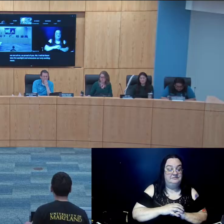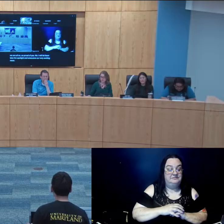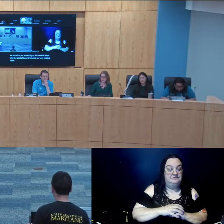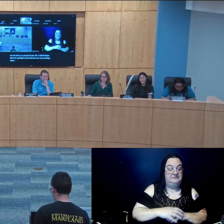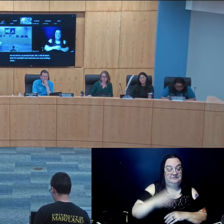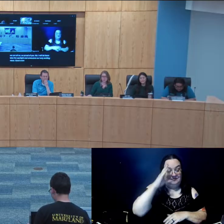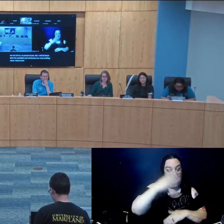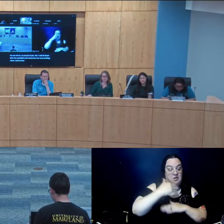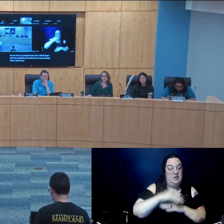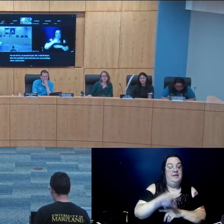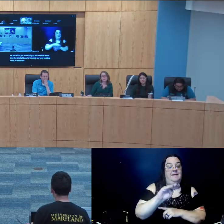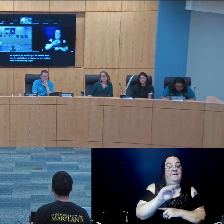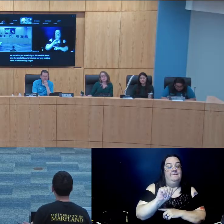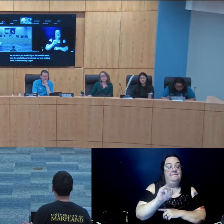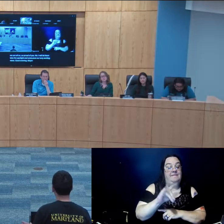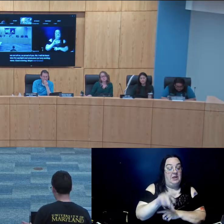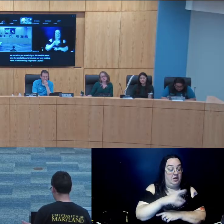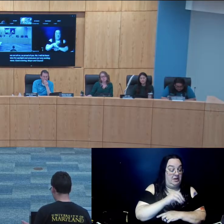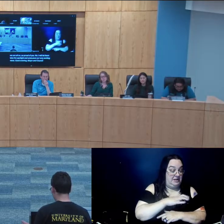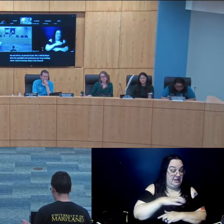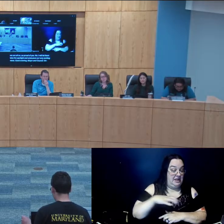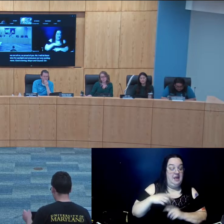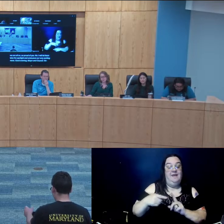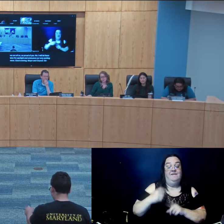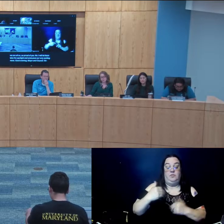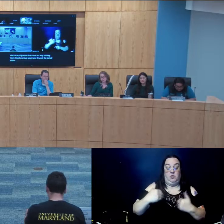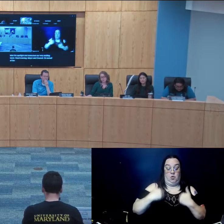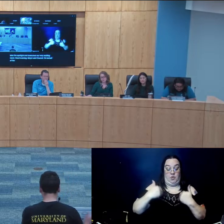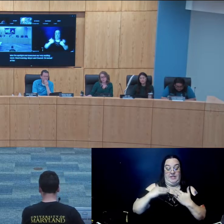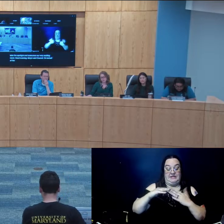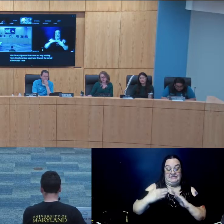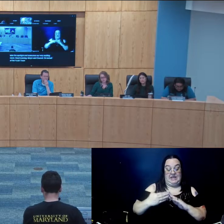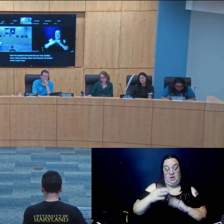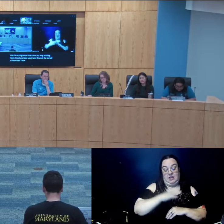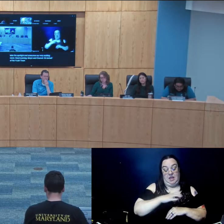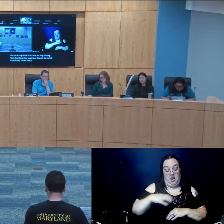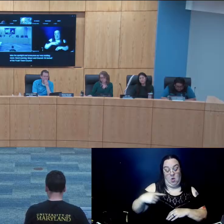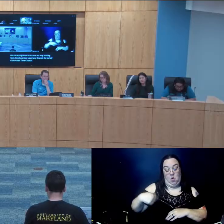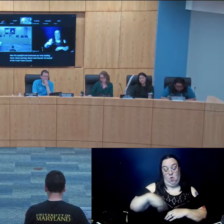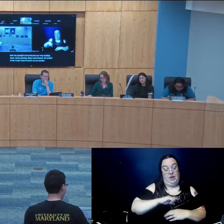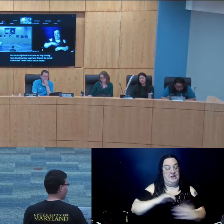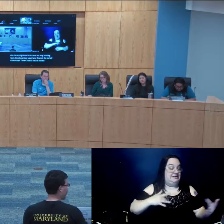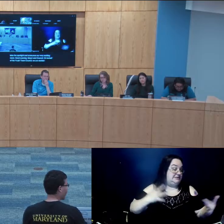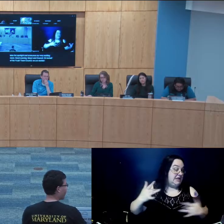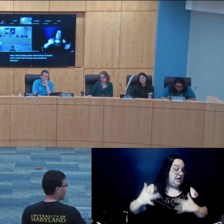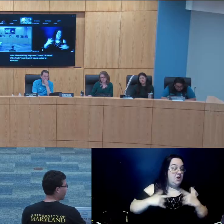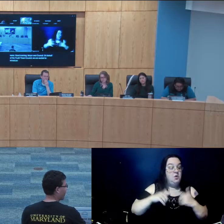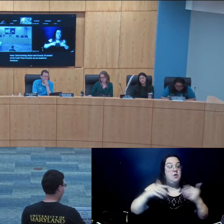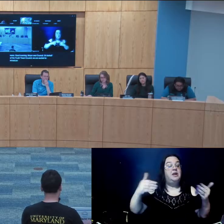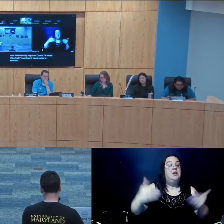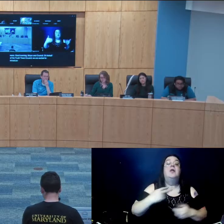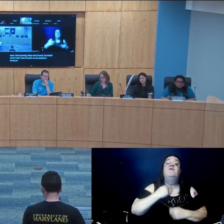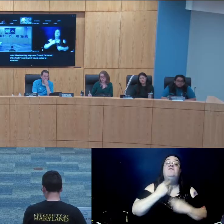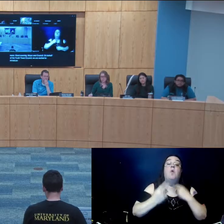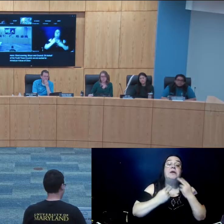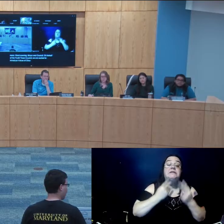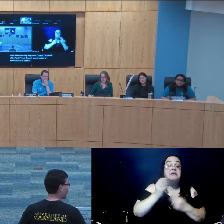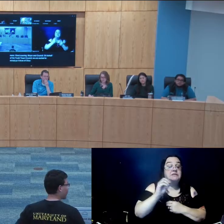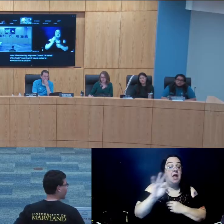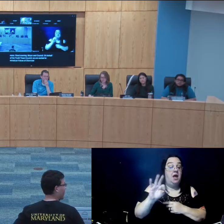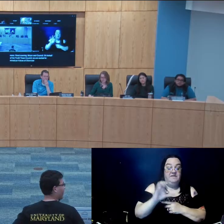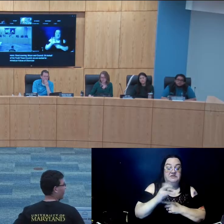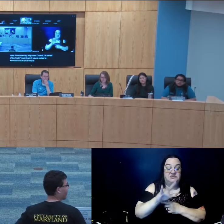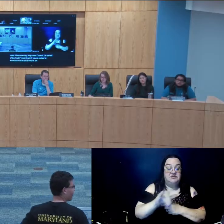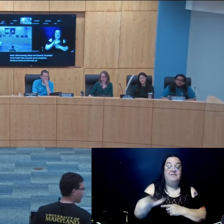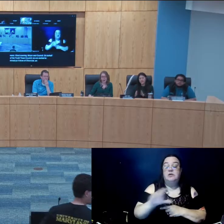Good evening, Mayor and Council. On behalf of the Youth Town Council, we are excited to introduce Voices of Cheverly, an